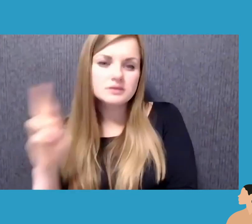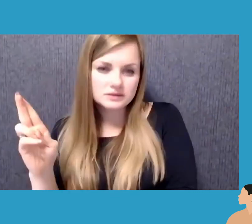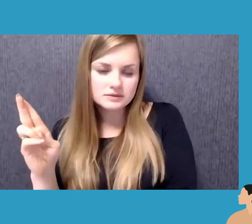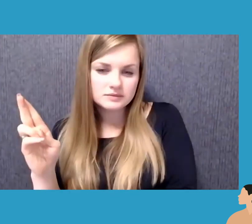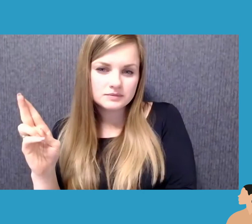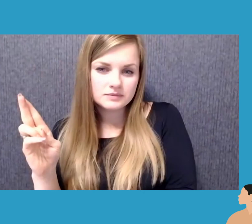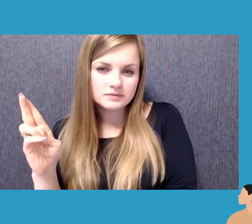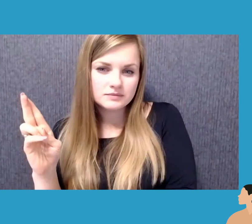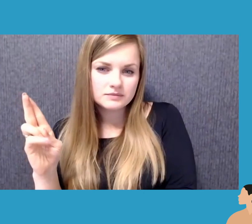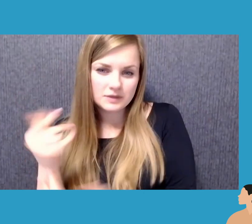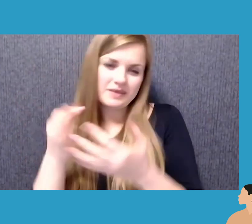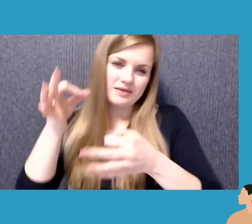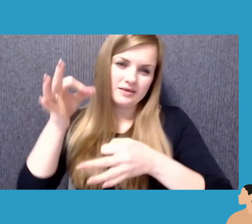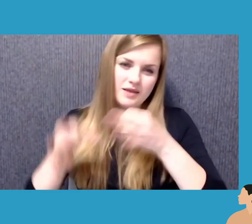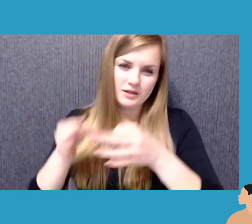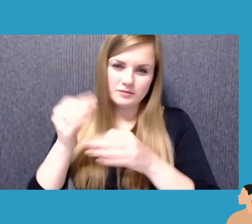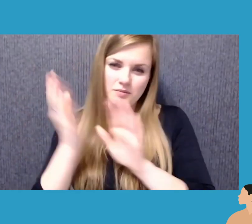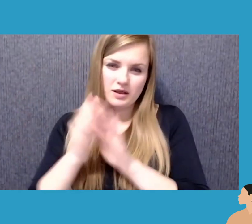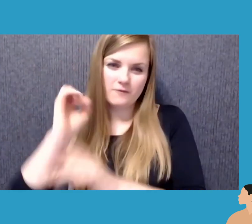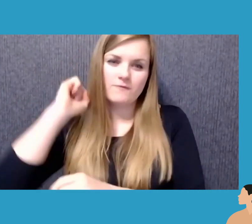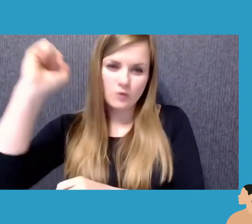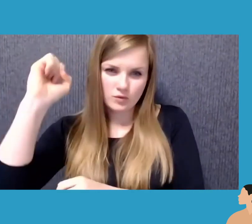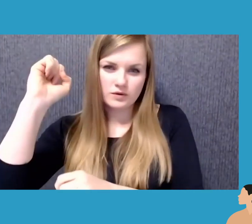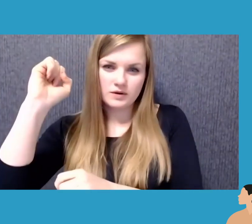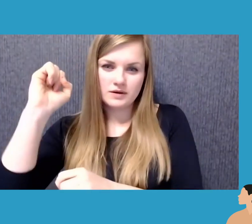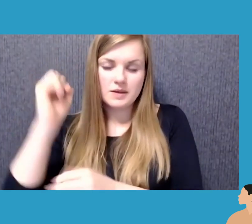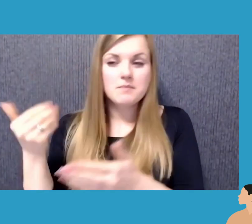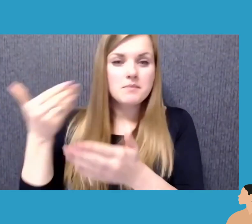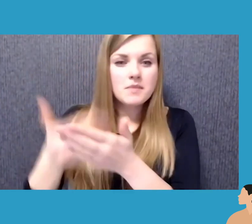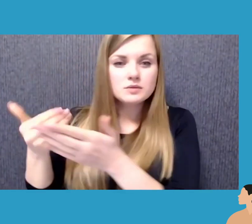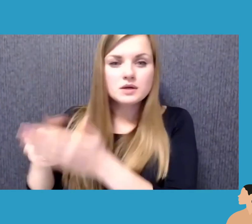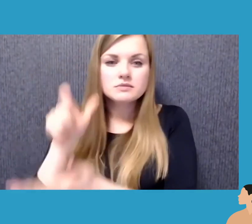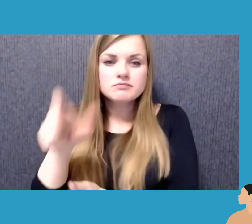were the two applicants that won the case